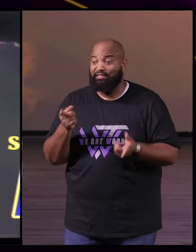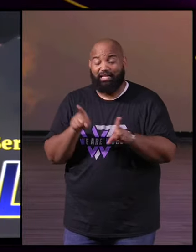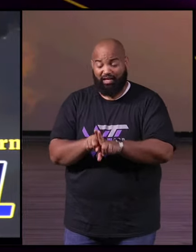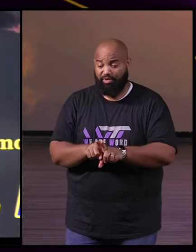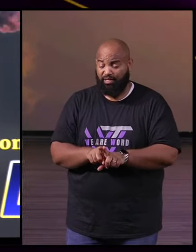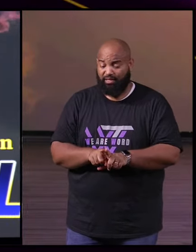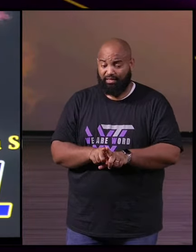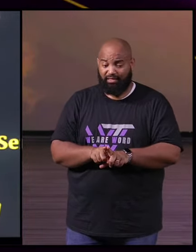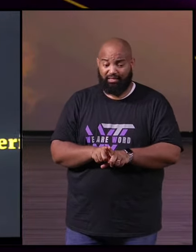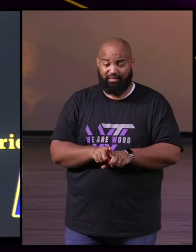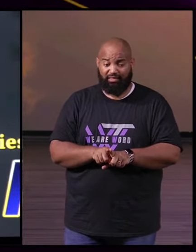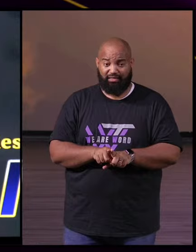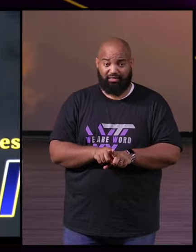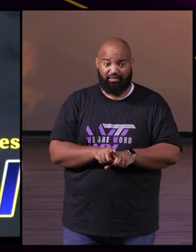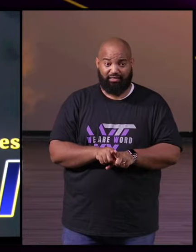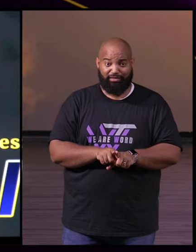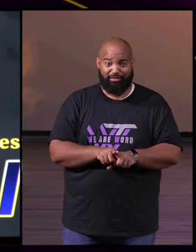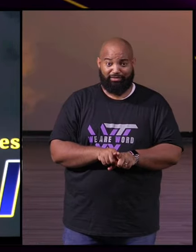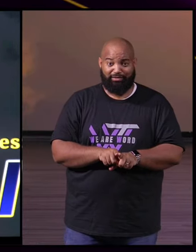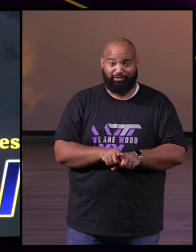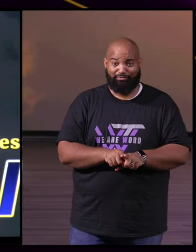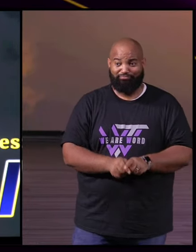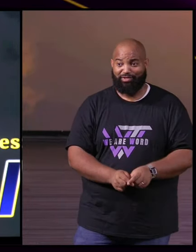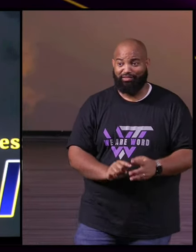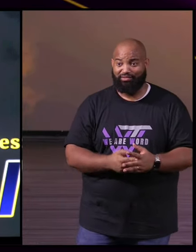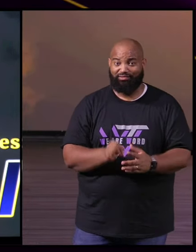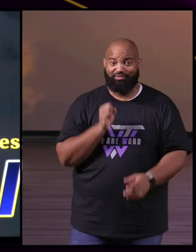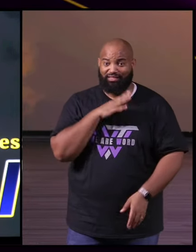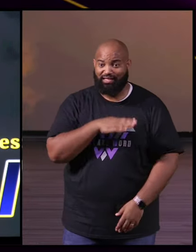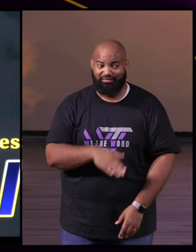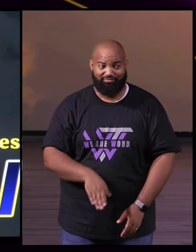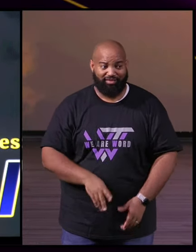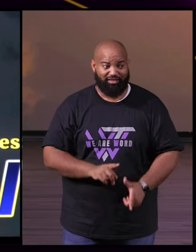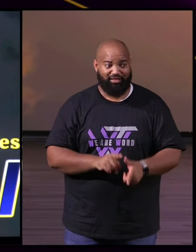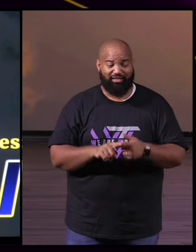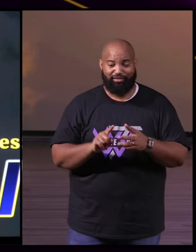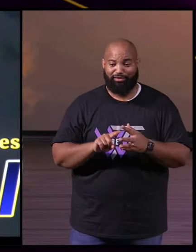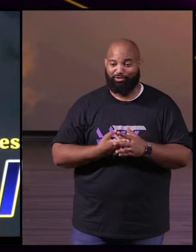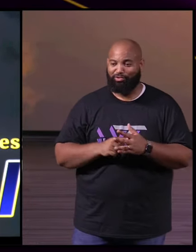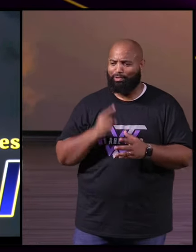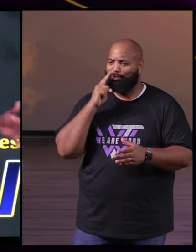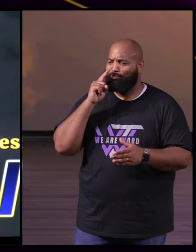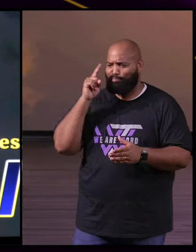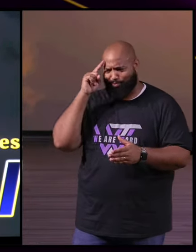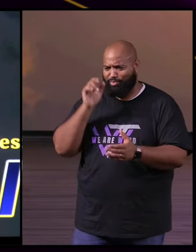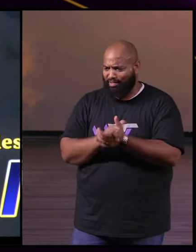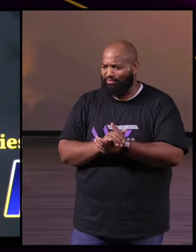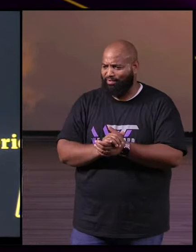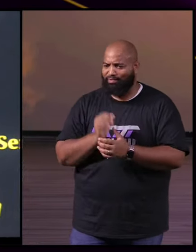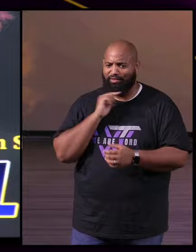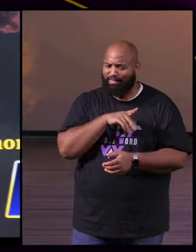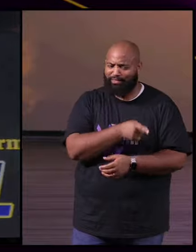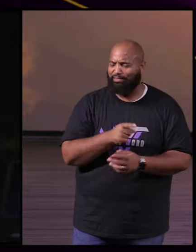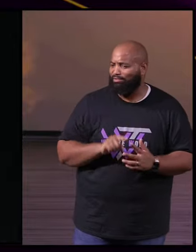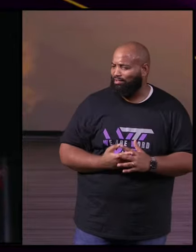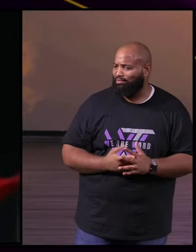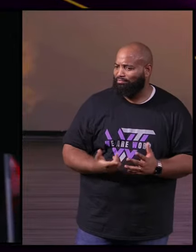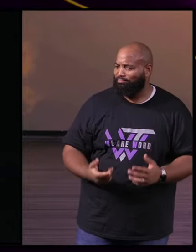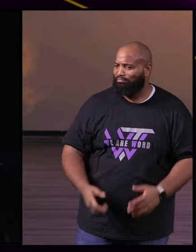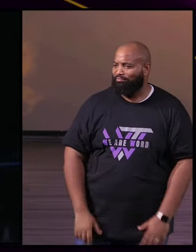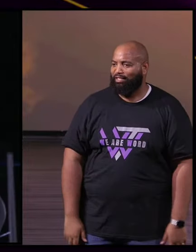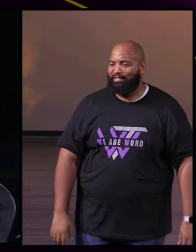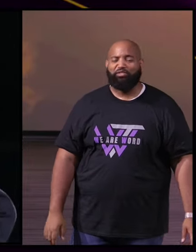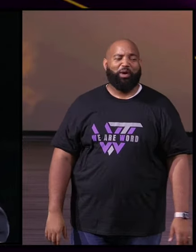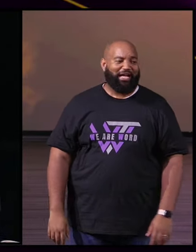folk, they make up a lie and then start believing the lie they made up.